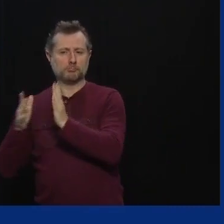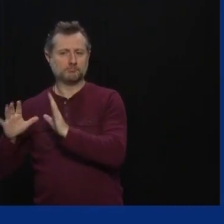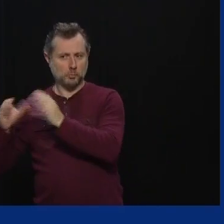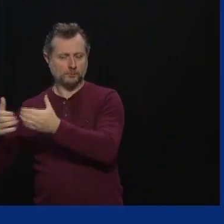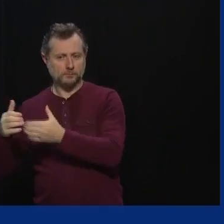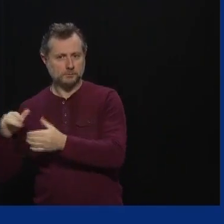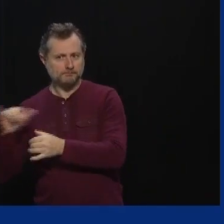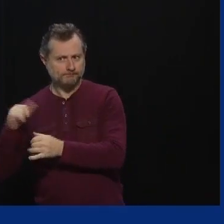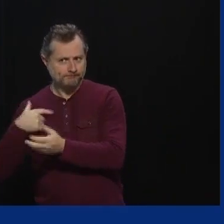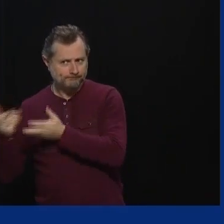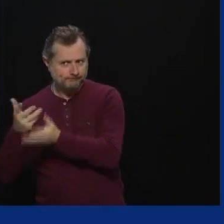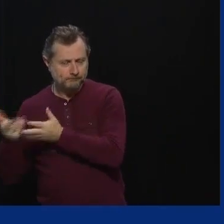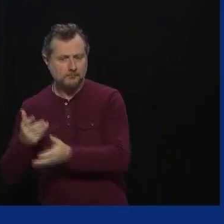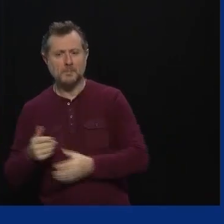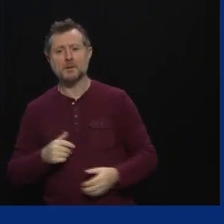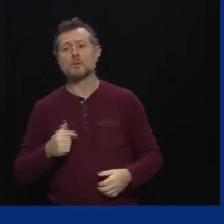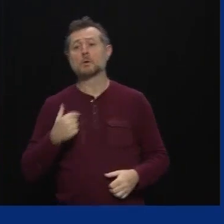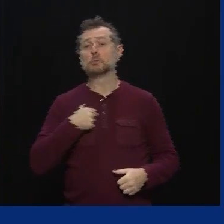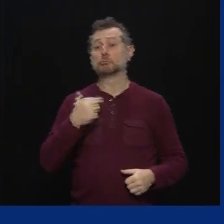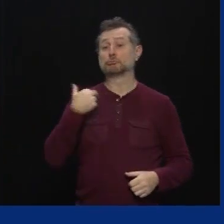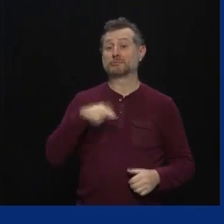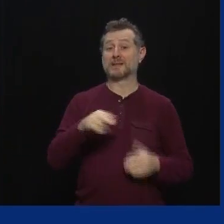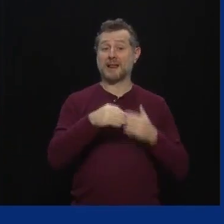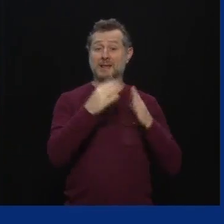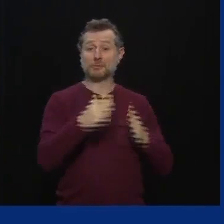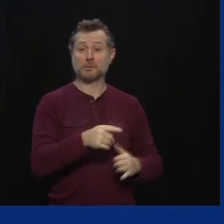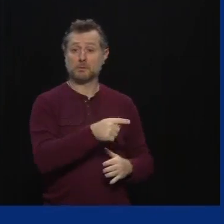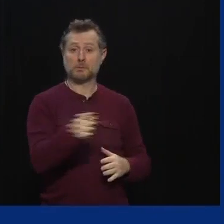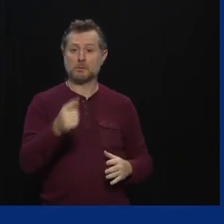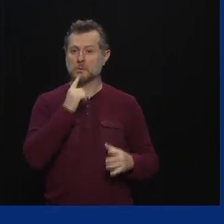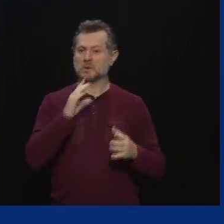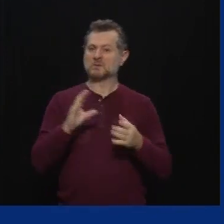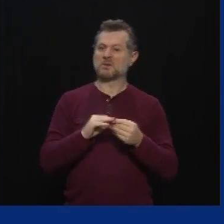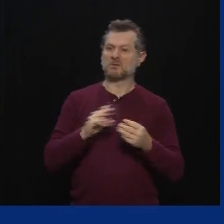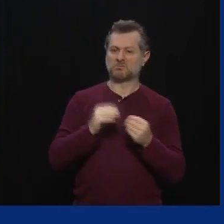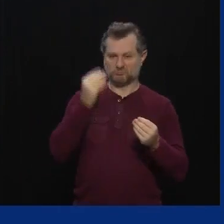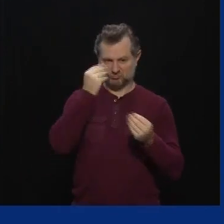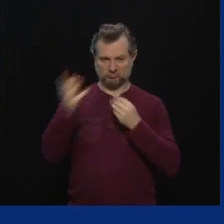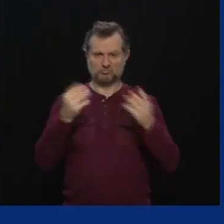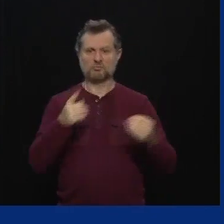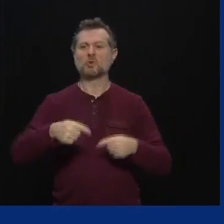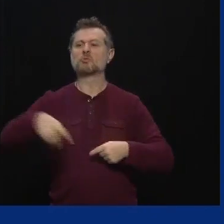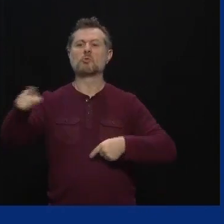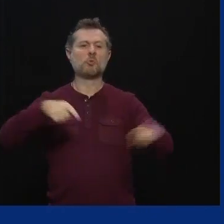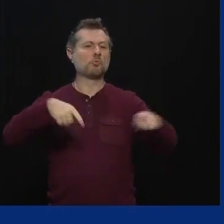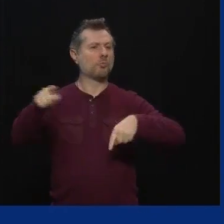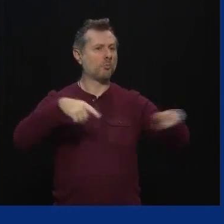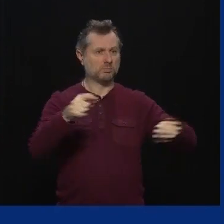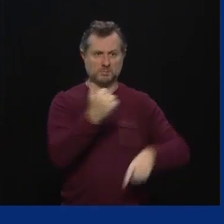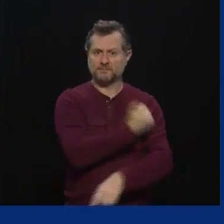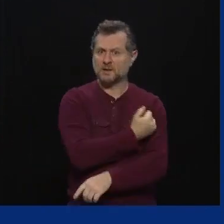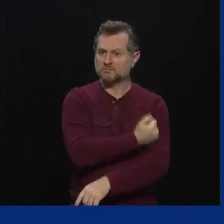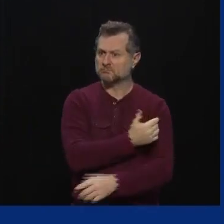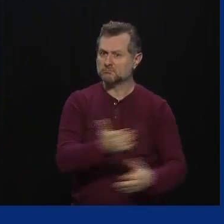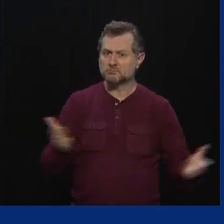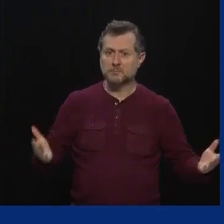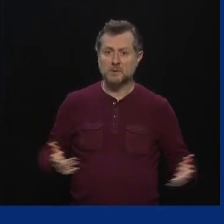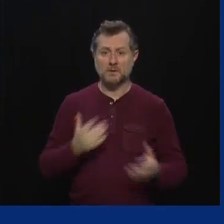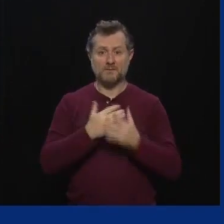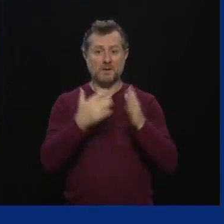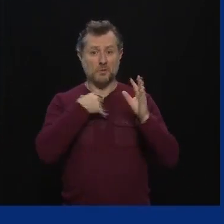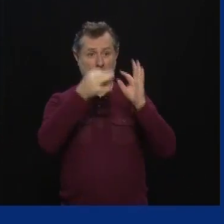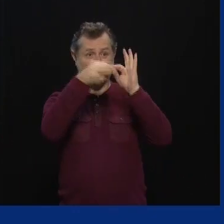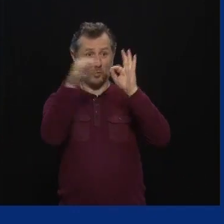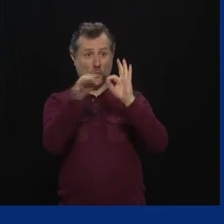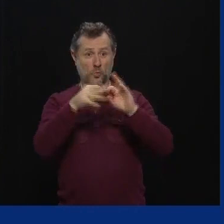Religious leaders are saying get vaccinated, and here's just some quotes from all the religious leaders. If you want to get if someone needs more